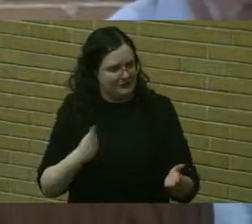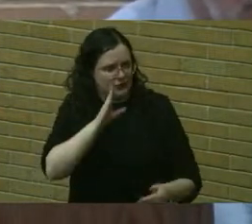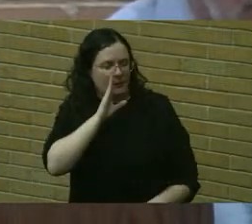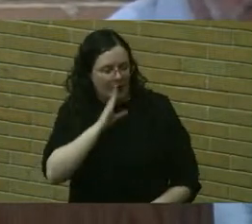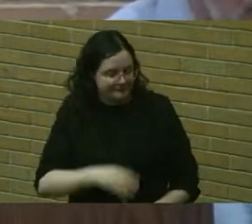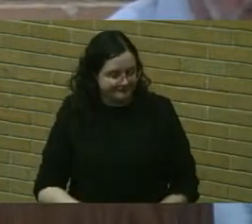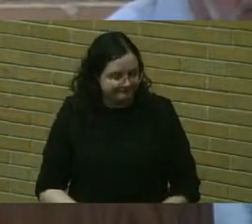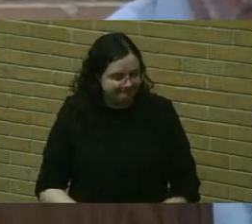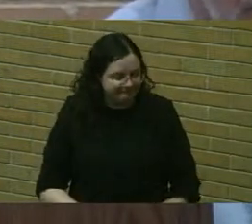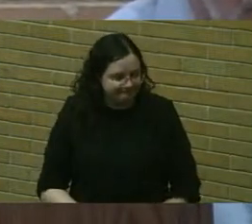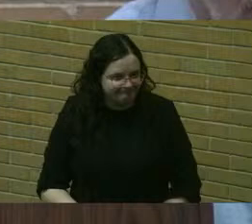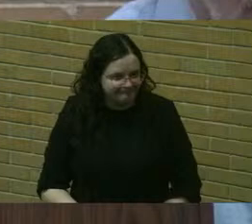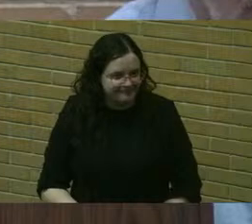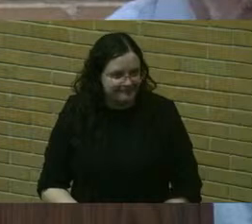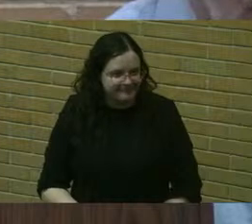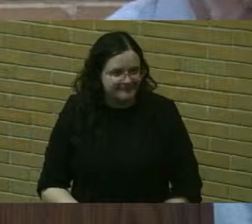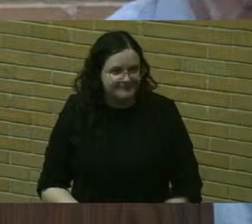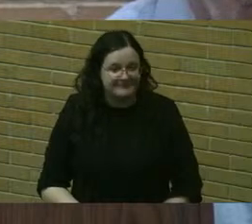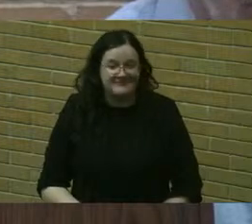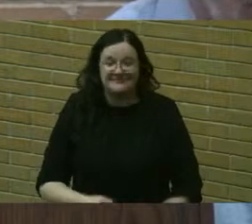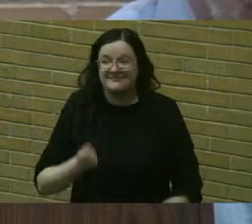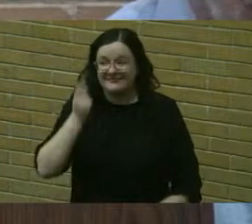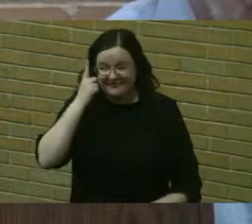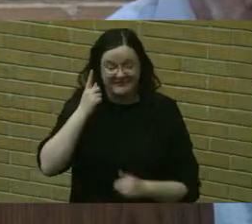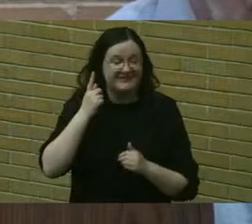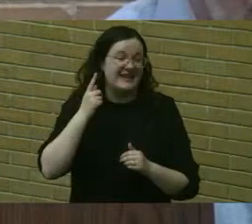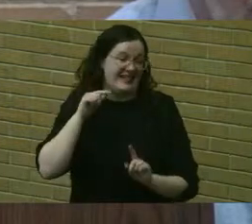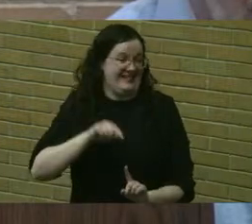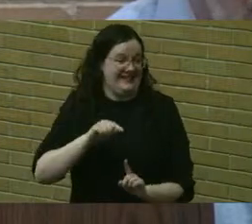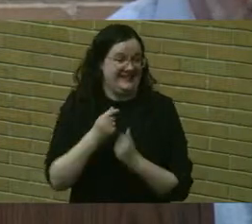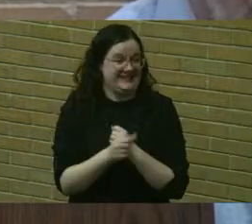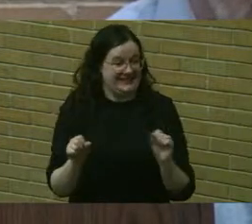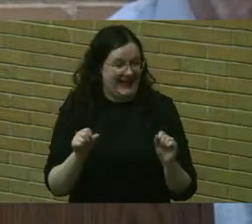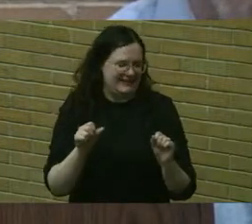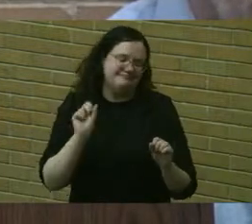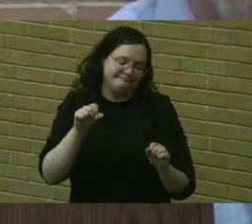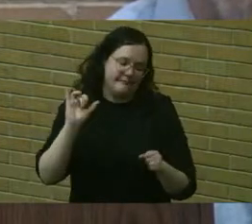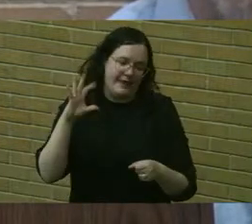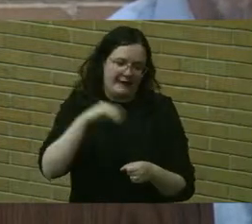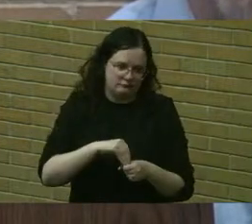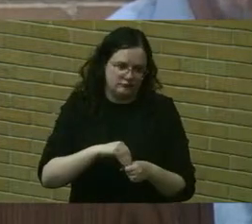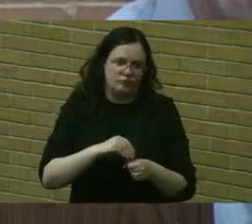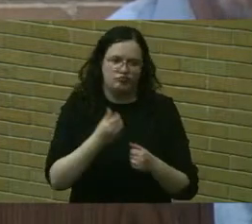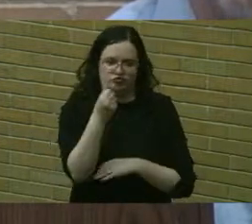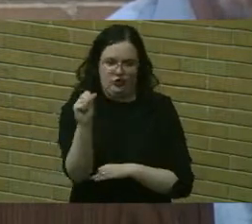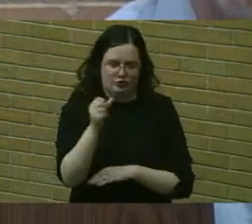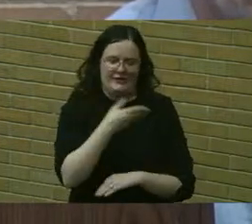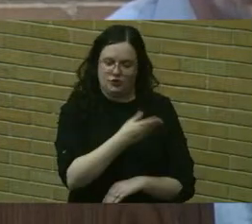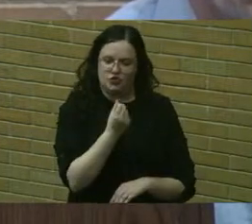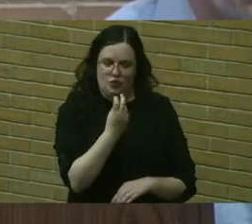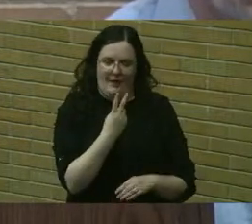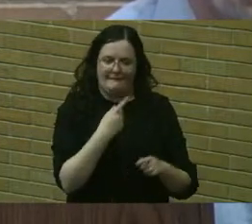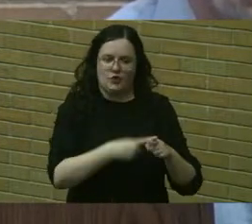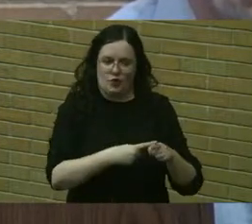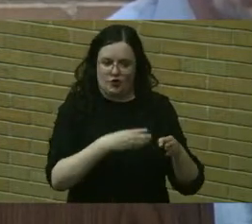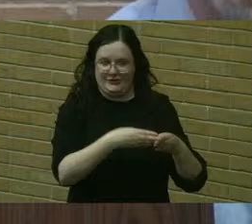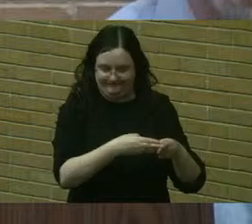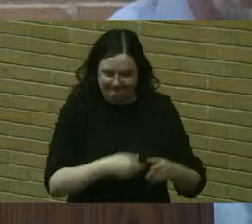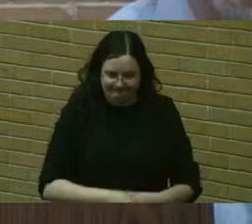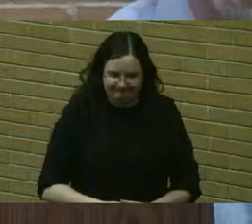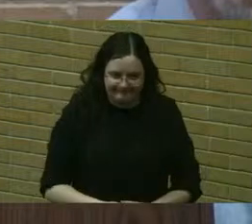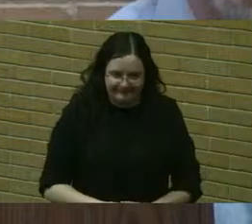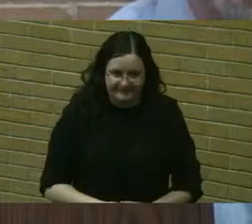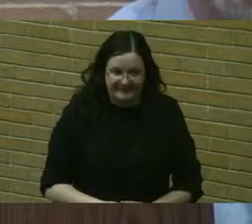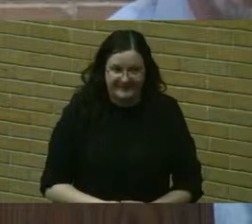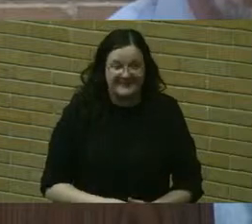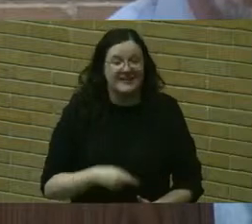it does involve what everyone's talking about, the protesters on 12 Corners, who are across the